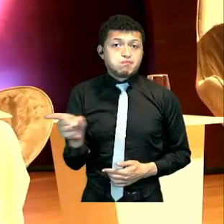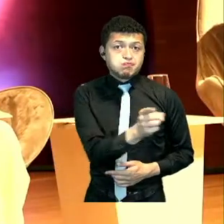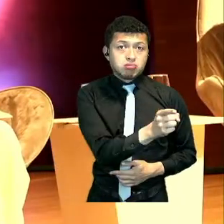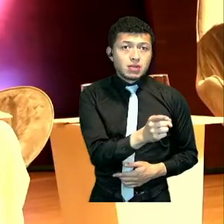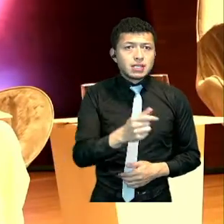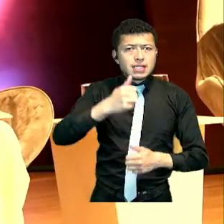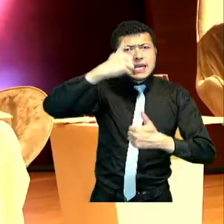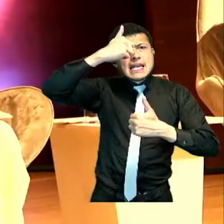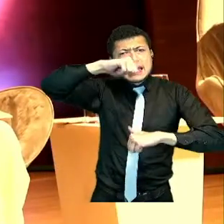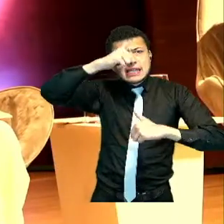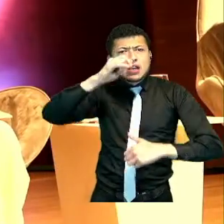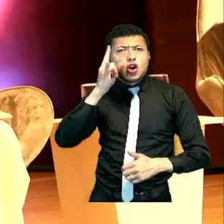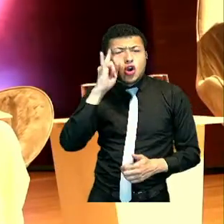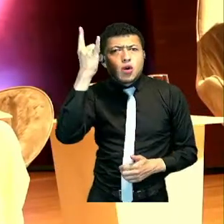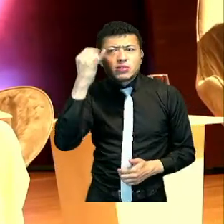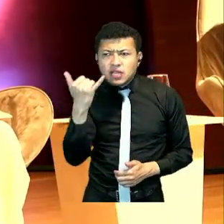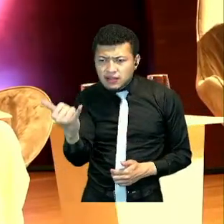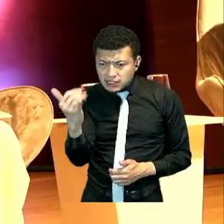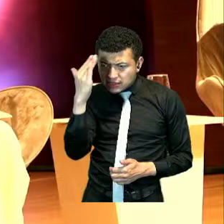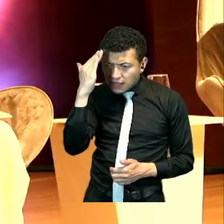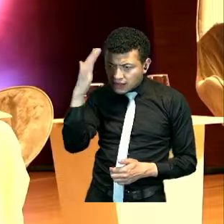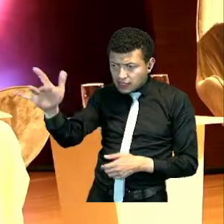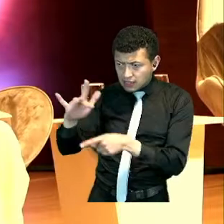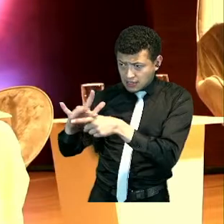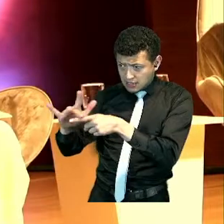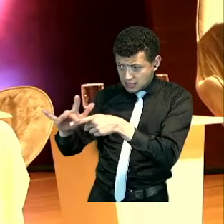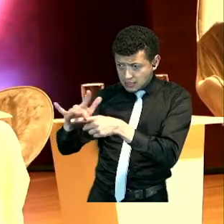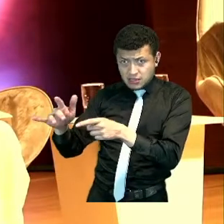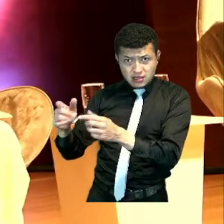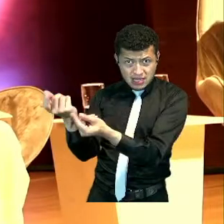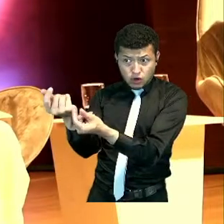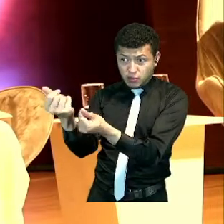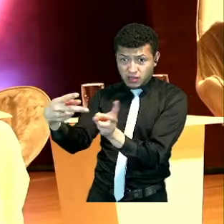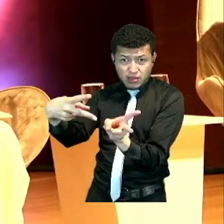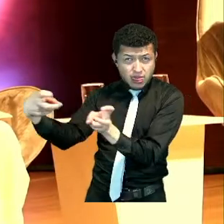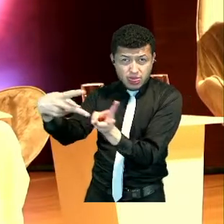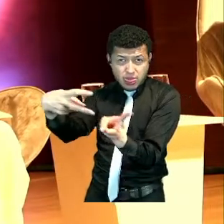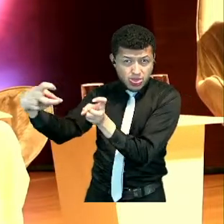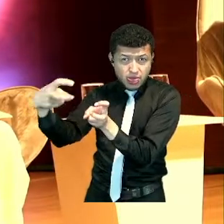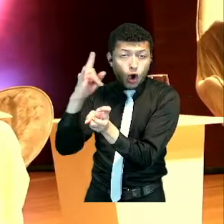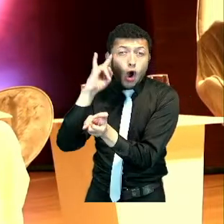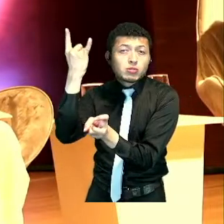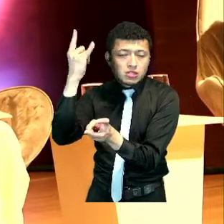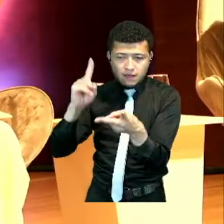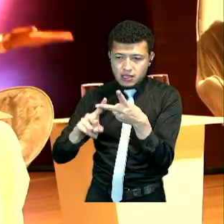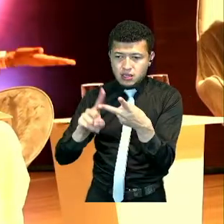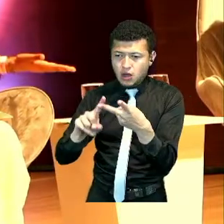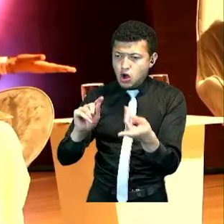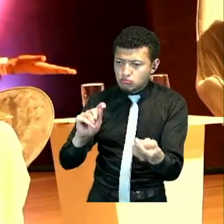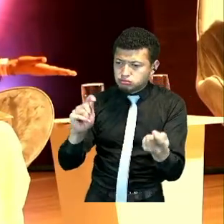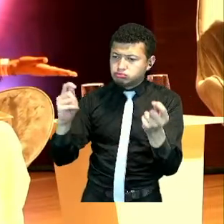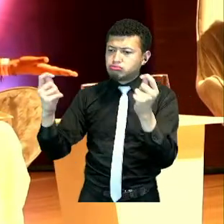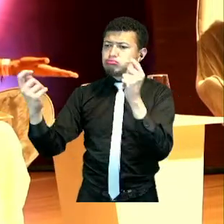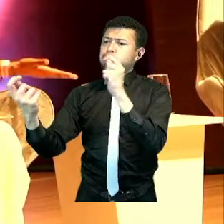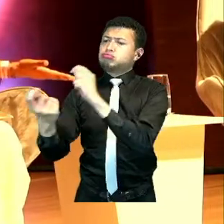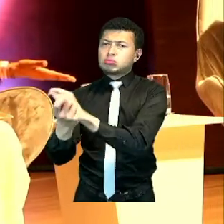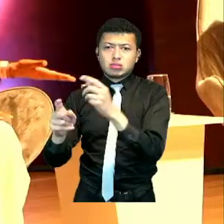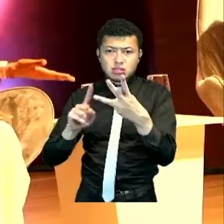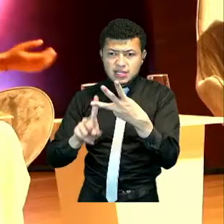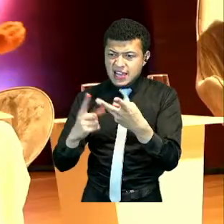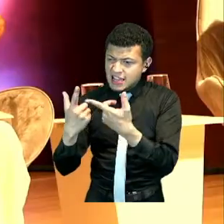I'm thinking about what is the criteria that we can use and to identify when there is a practice that is exploiting others, when it's a